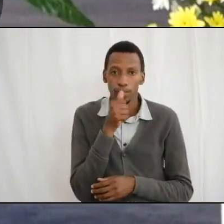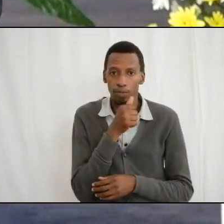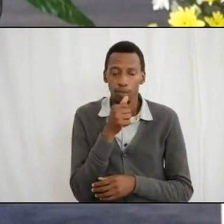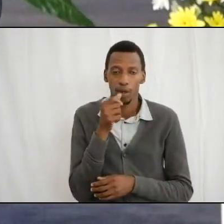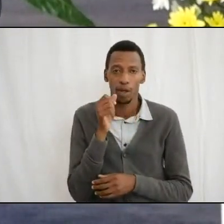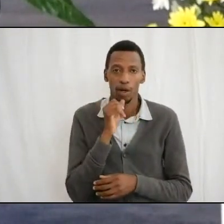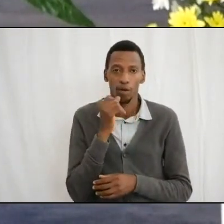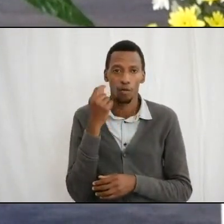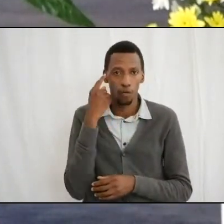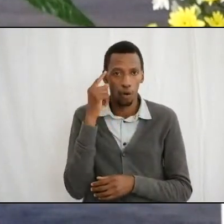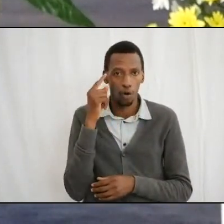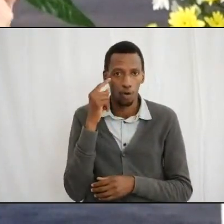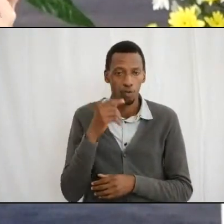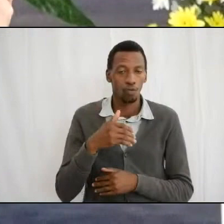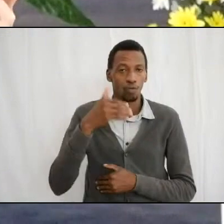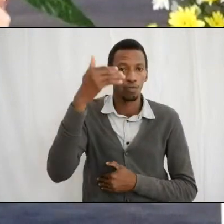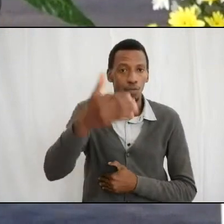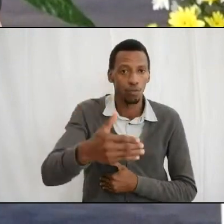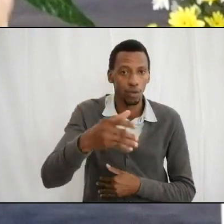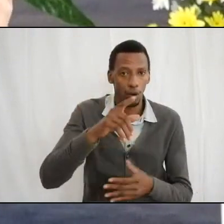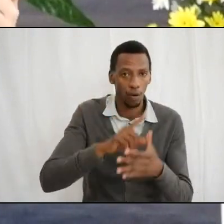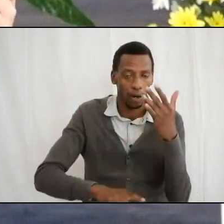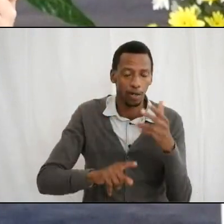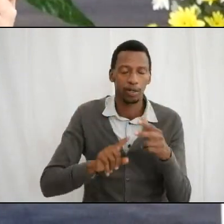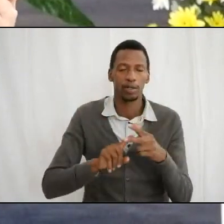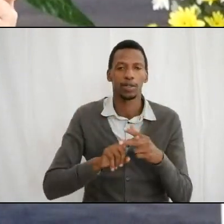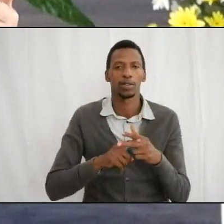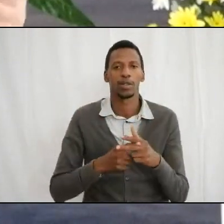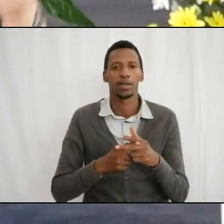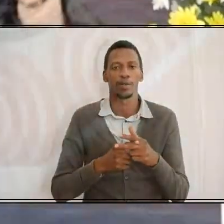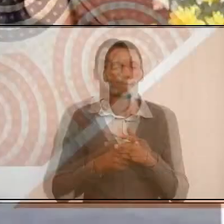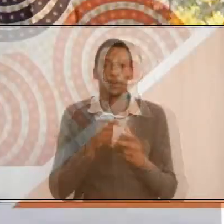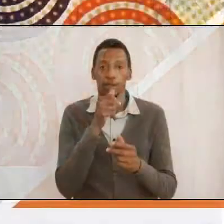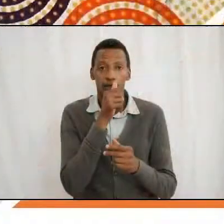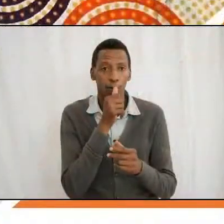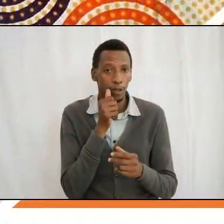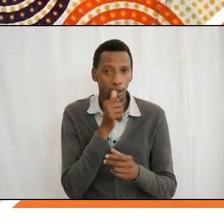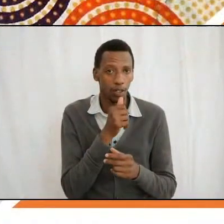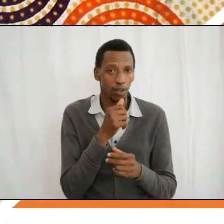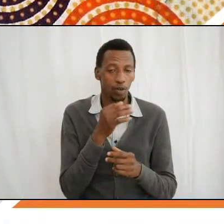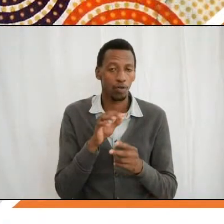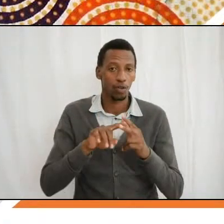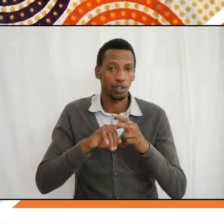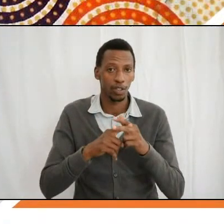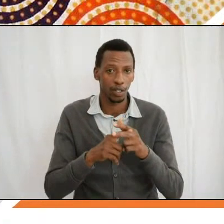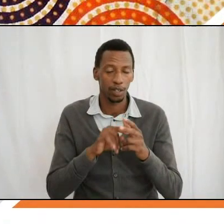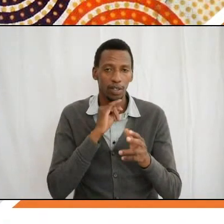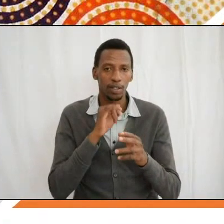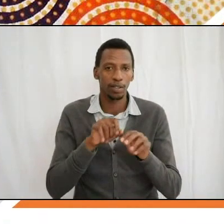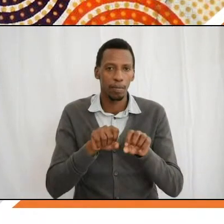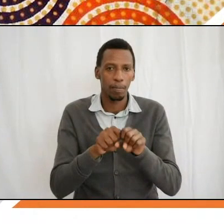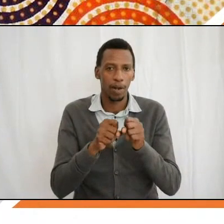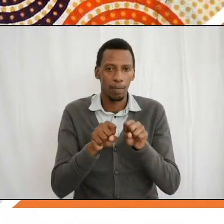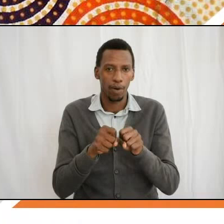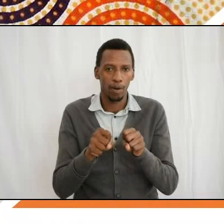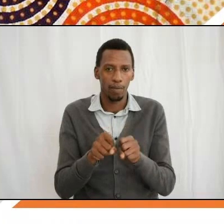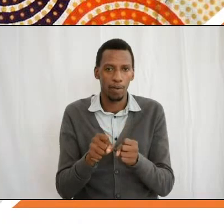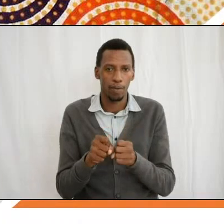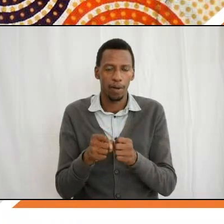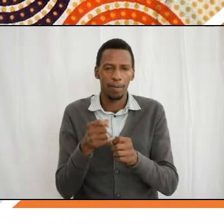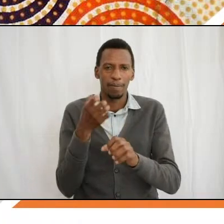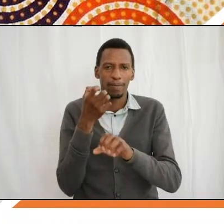is getting started. The secret of getting started is breaking your complex,